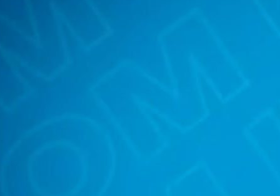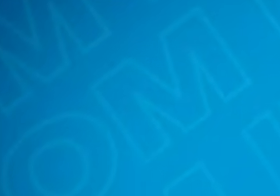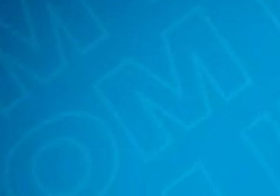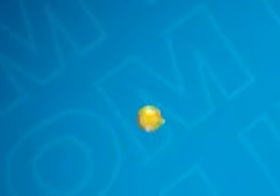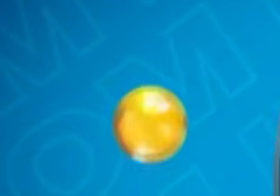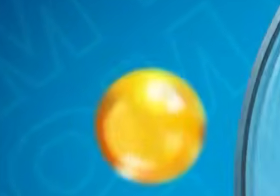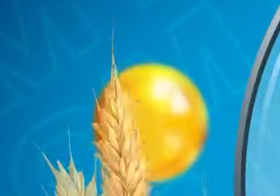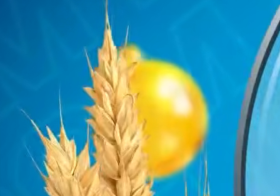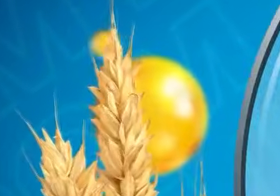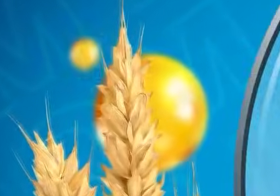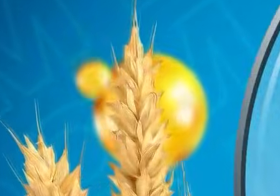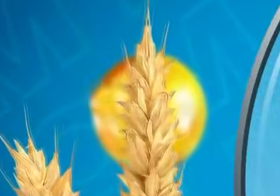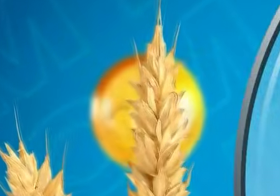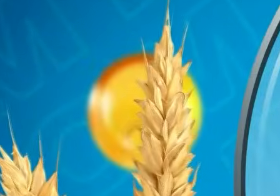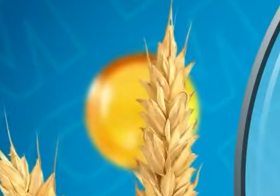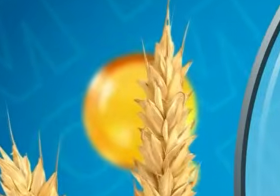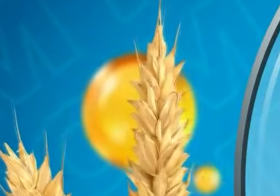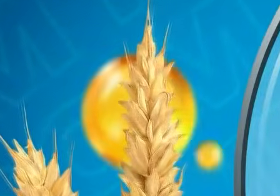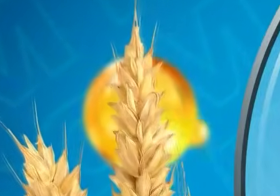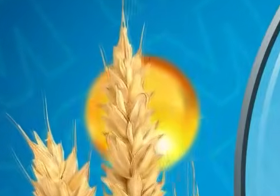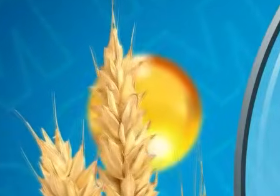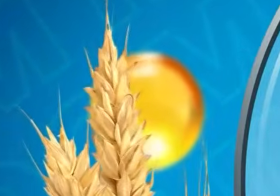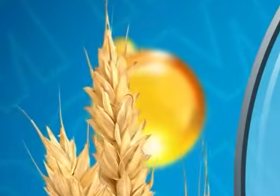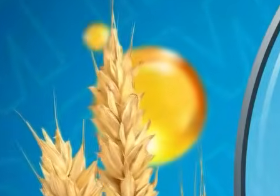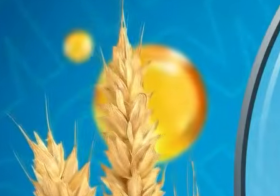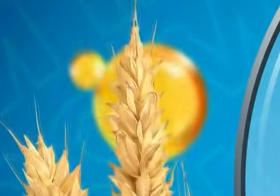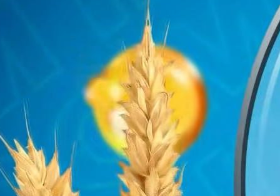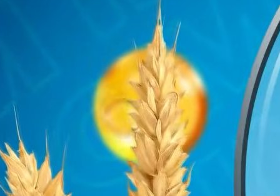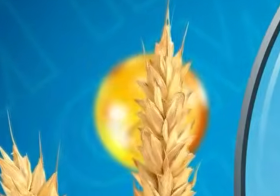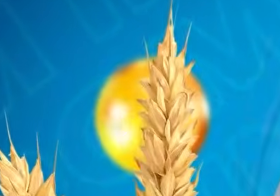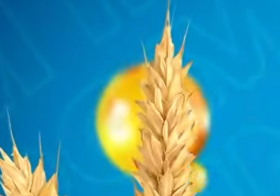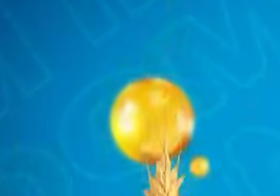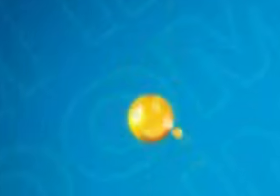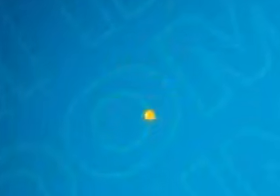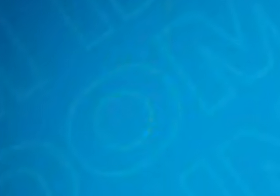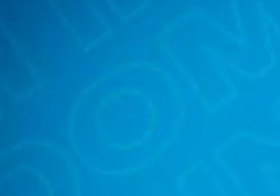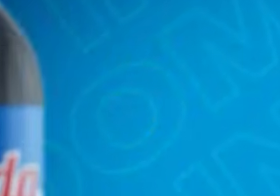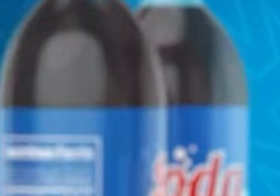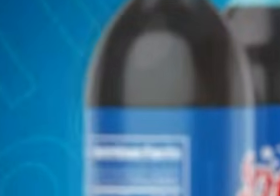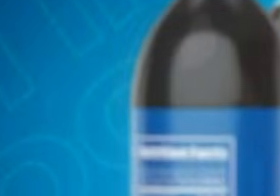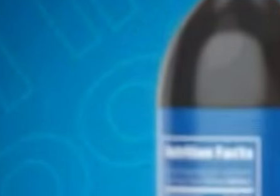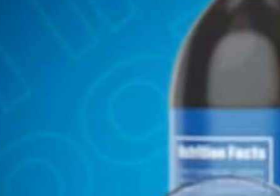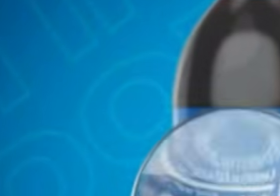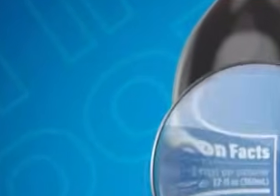back. Vitamins, minerals, and vitamin 2, 20% and more. That good for you.